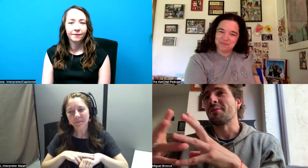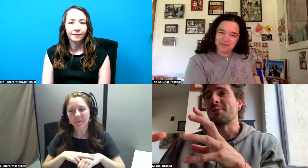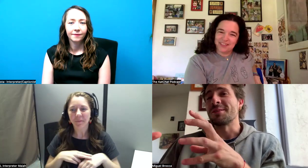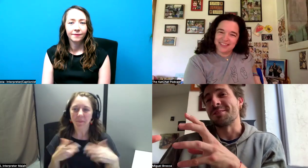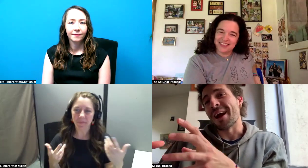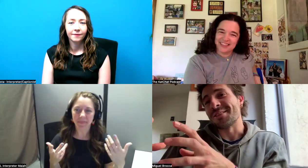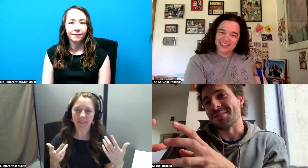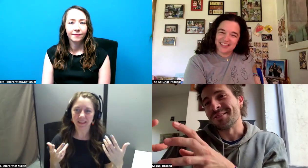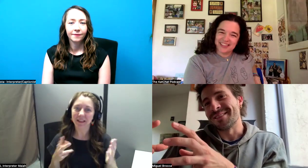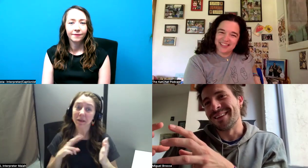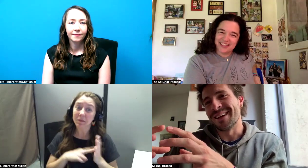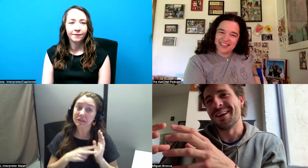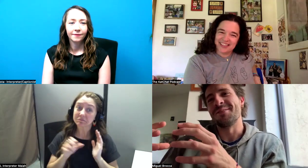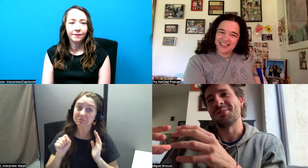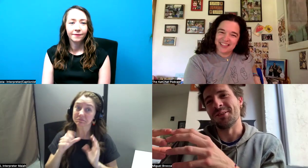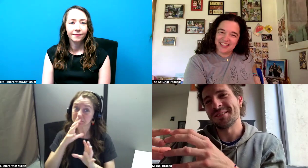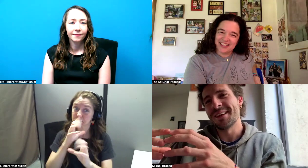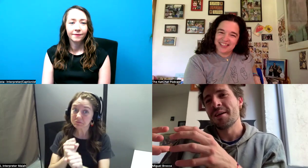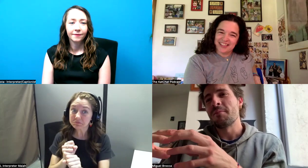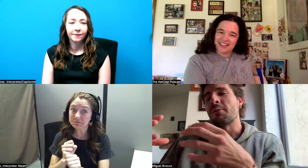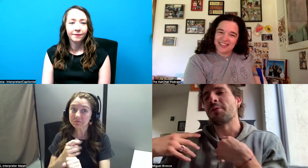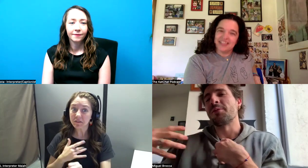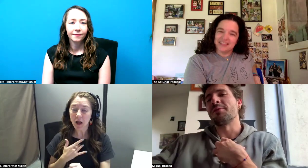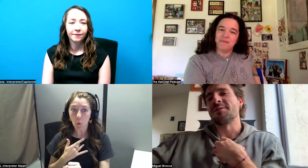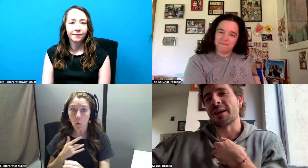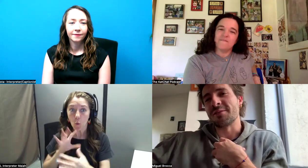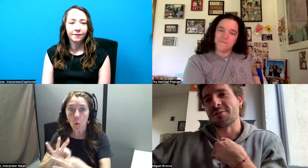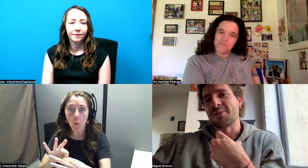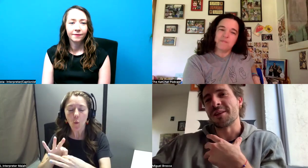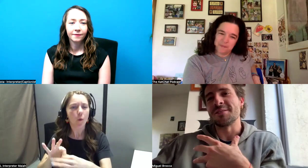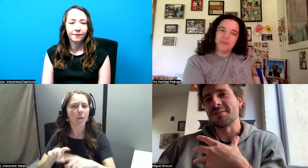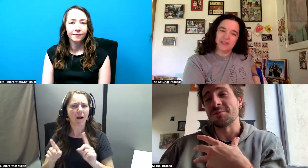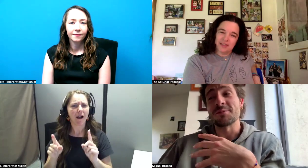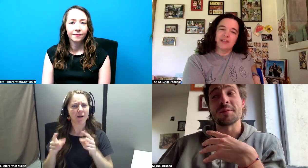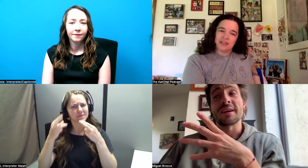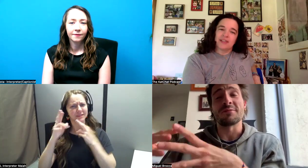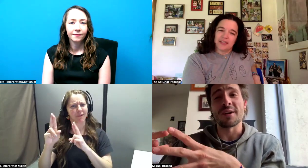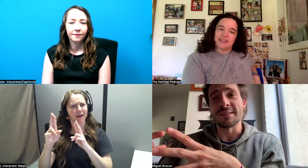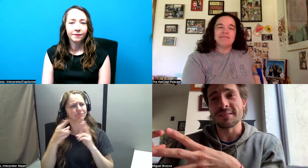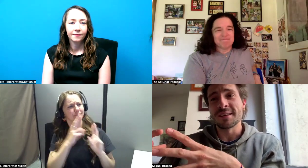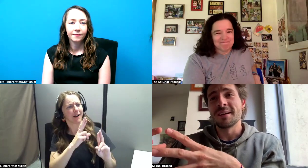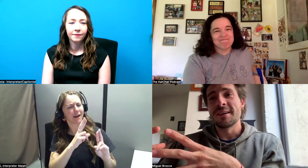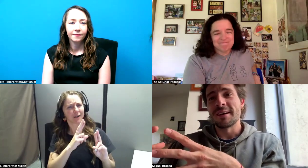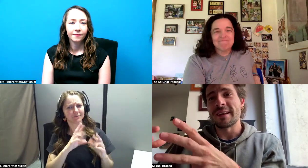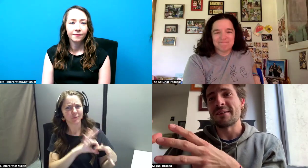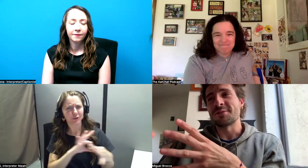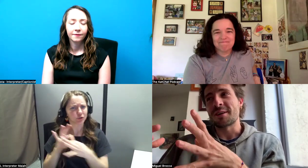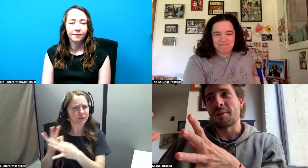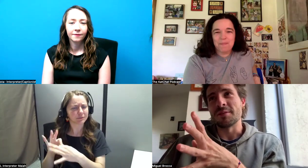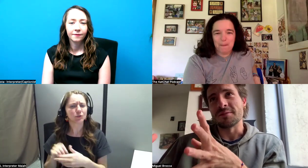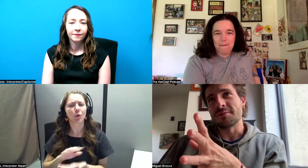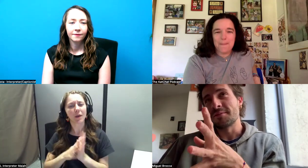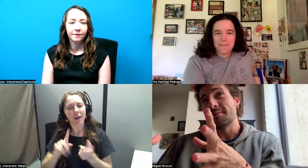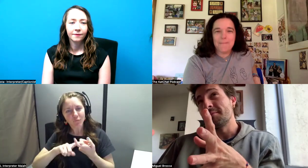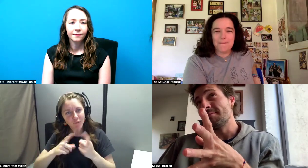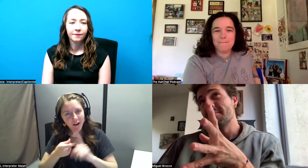I mean, there was attraction, of course, but we were very respectful of our relationship, so we became friends. And after a